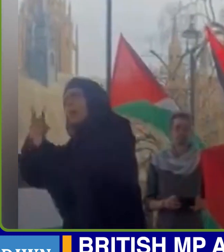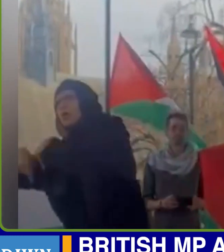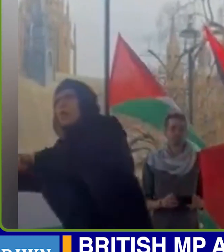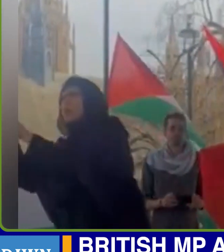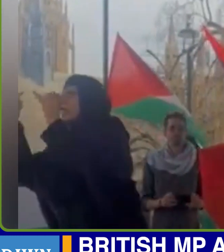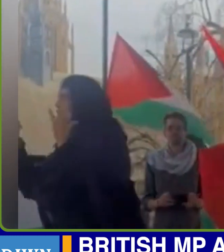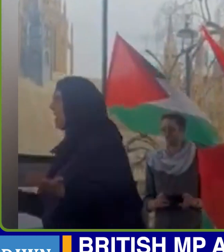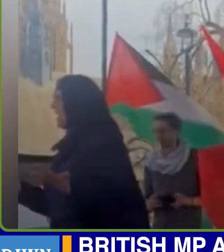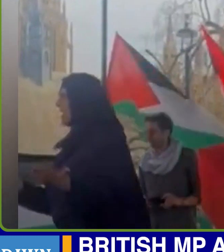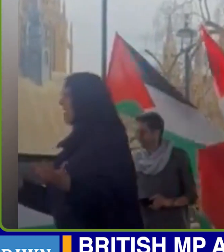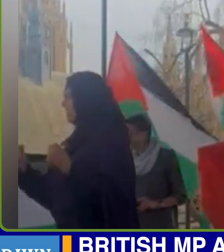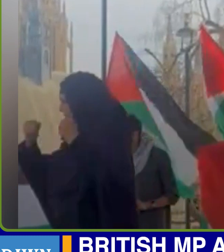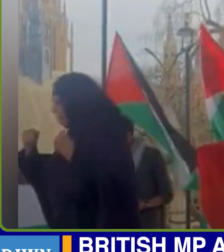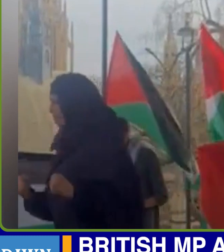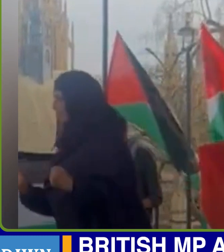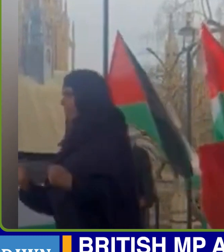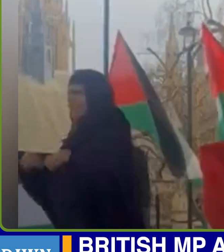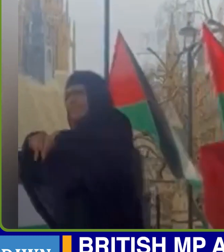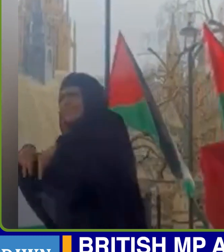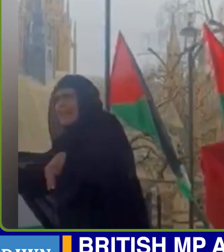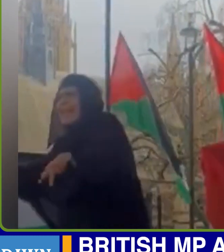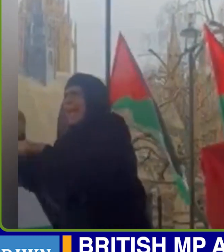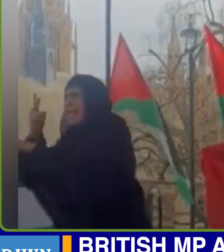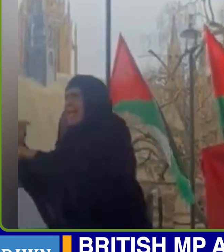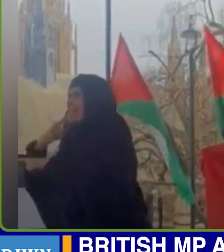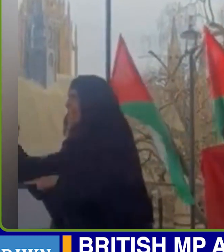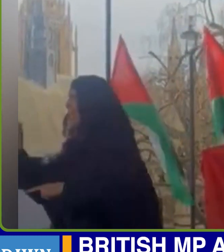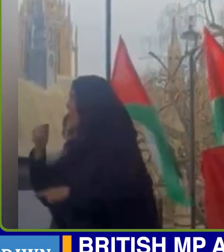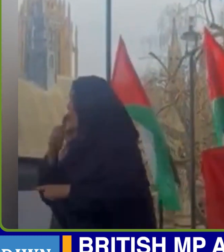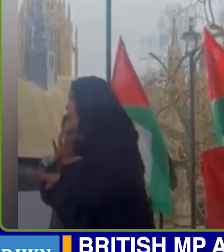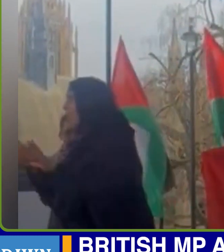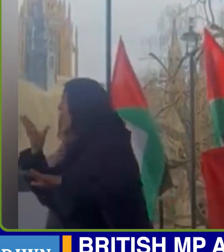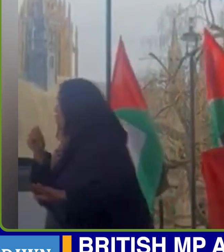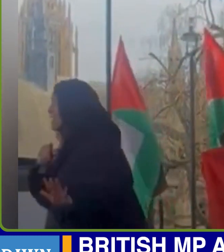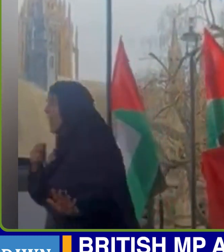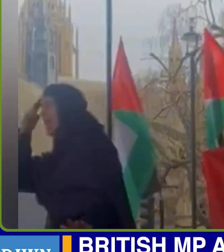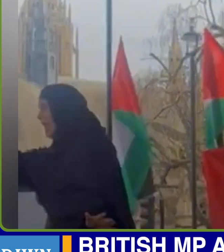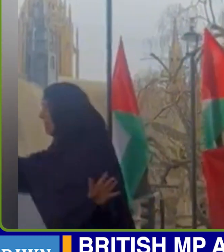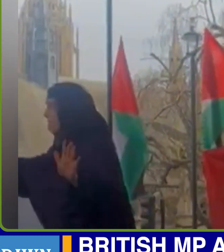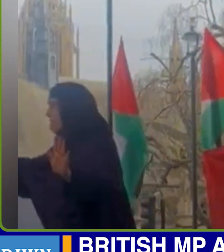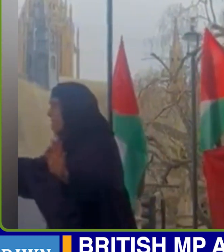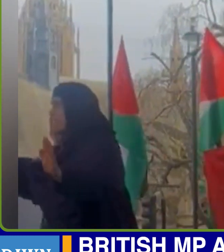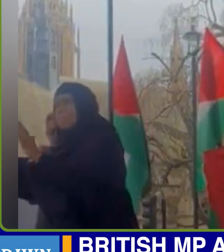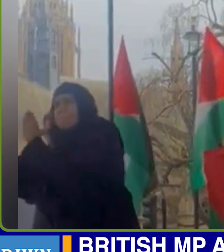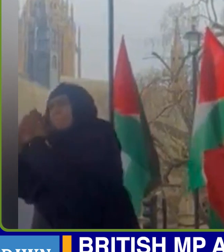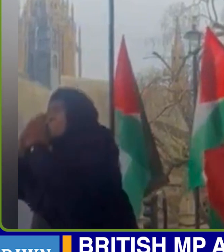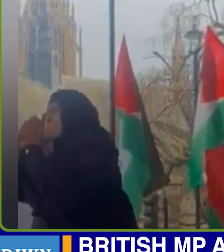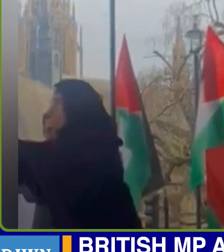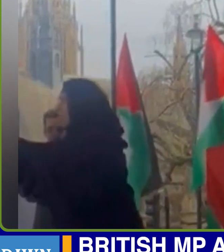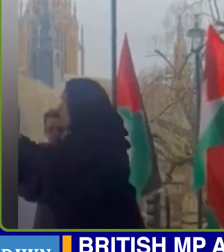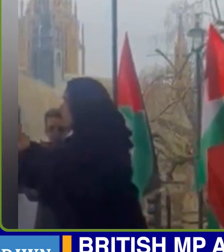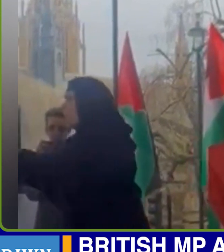here today once again and we say, not in our name. Not in